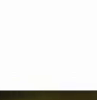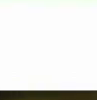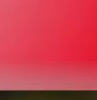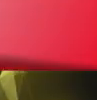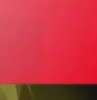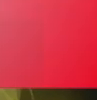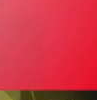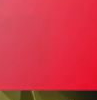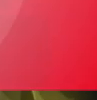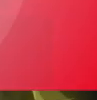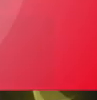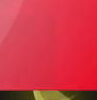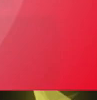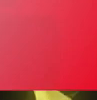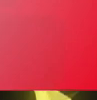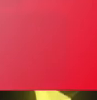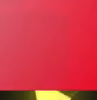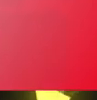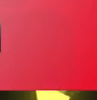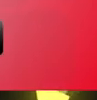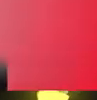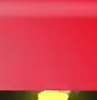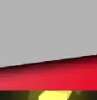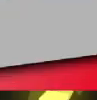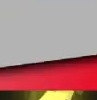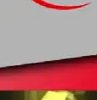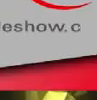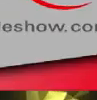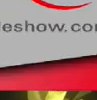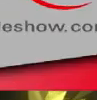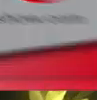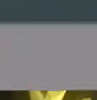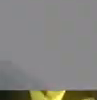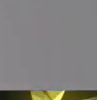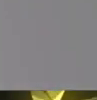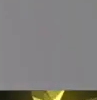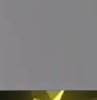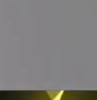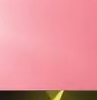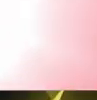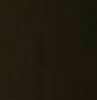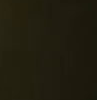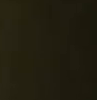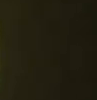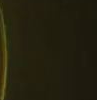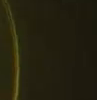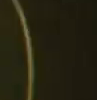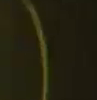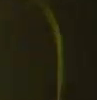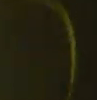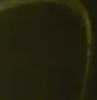www.stackonlinetradeshow.com or download our app from Google Play Store or Apple Store. Seek, find, trade with Stack Online.